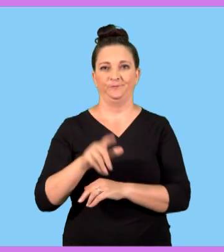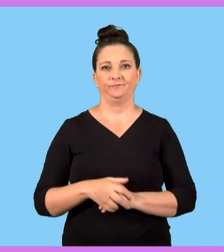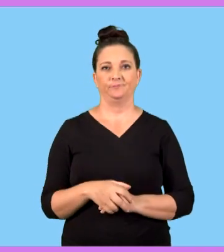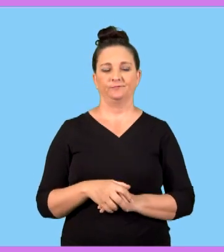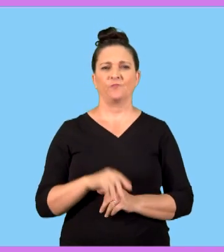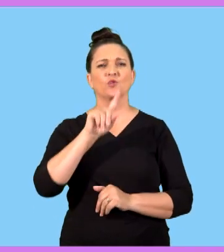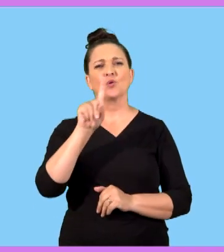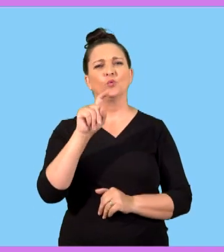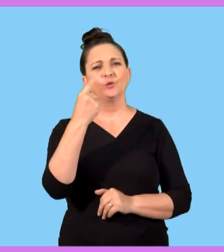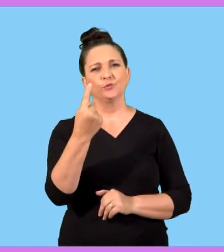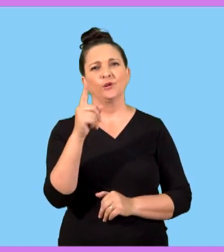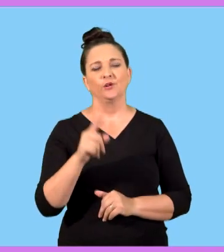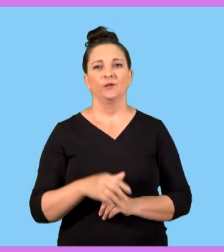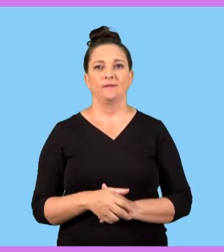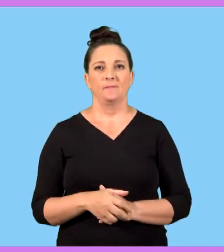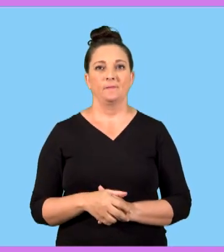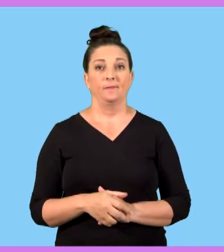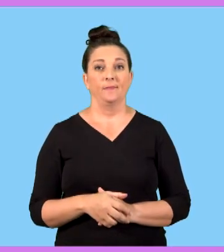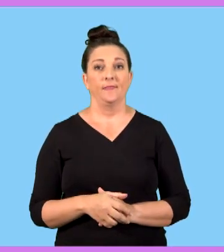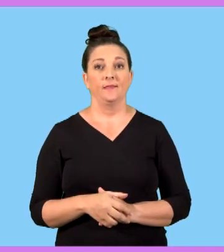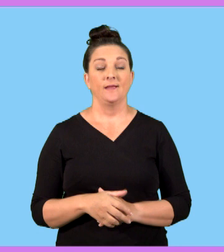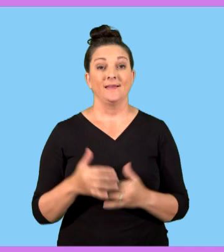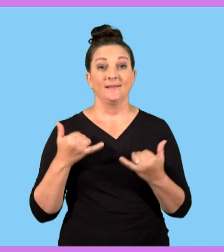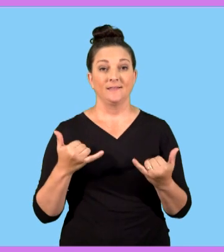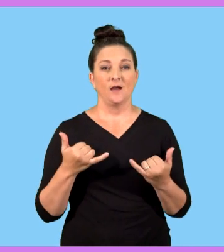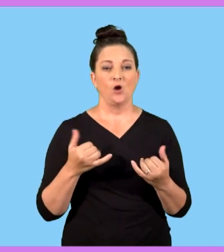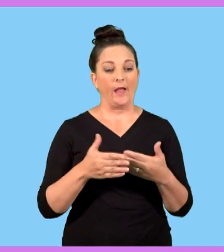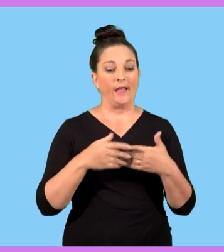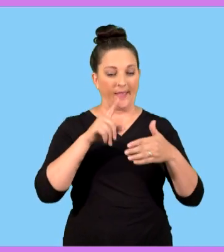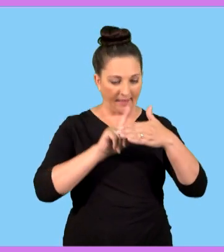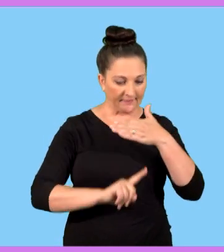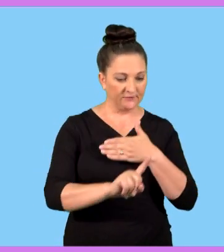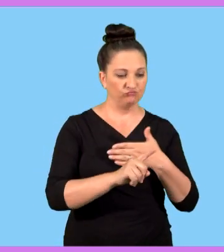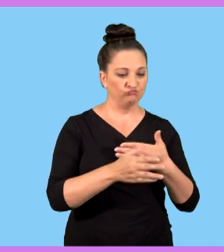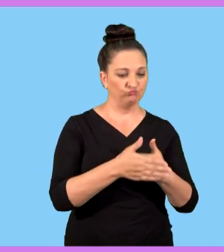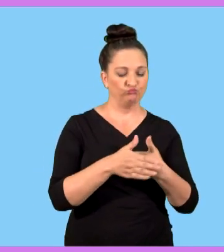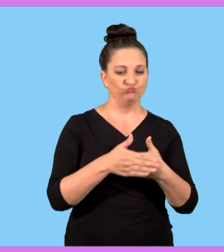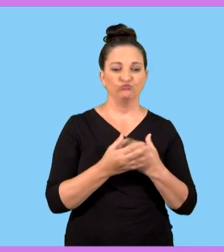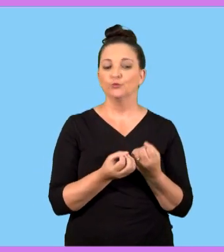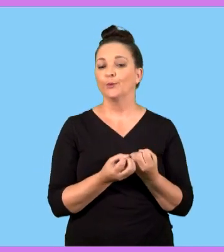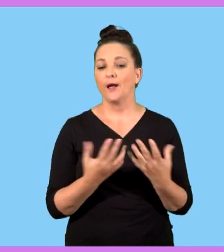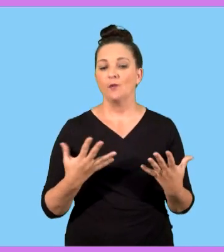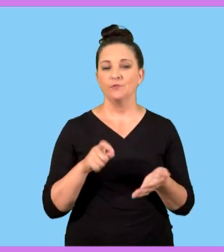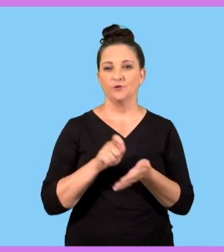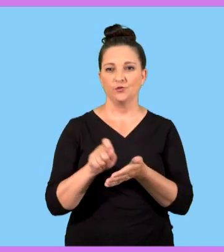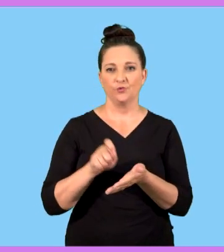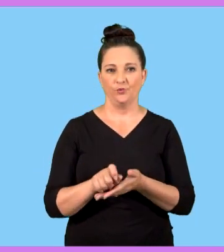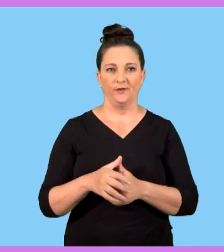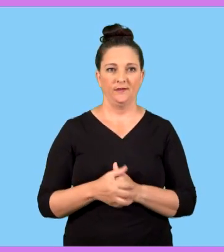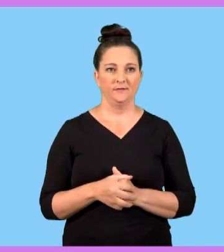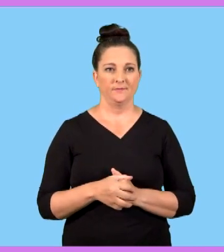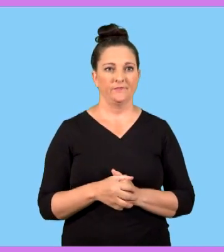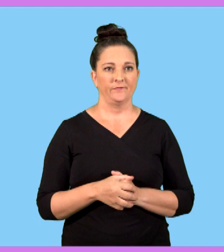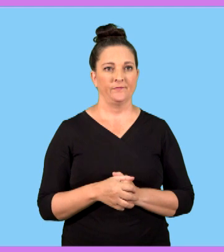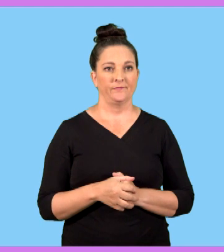now let us look at question 1. It says, write down the number of exit doors indicated on the seating plan. So